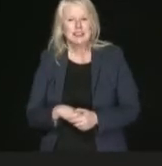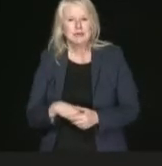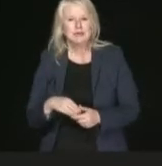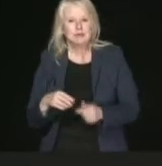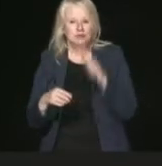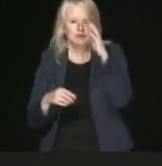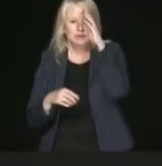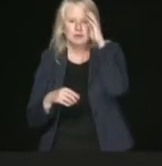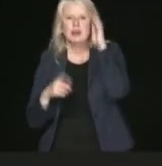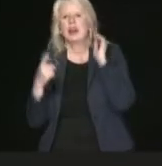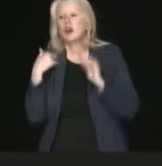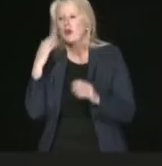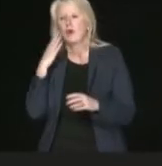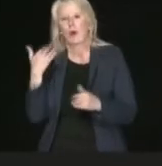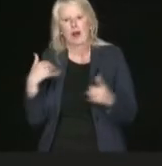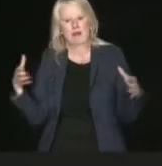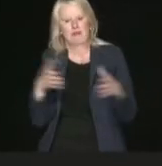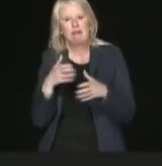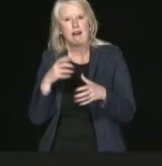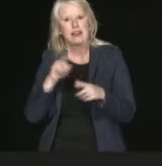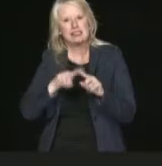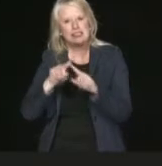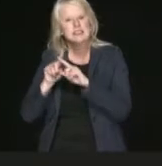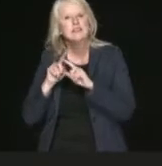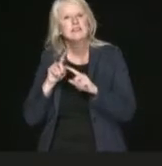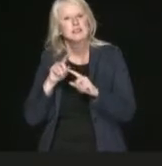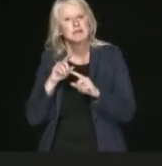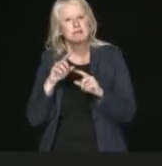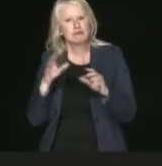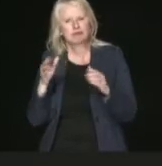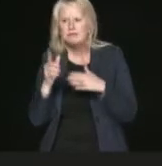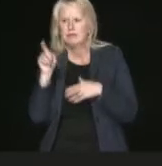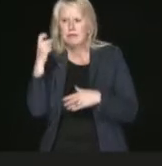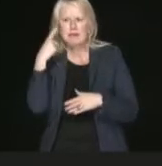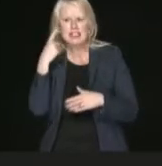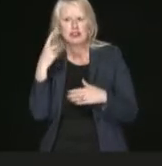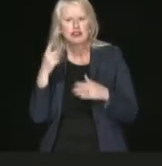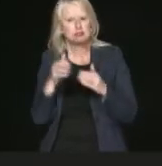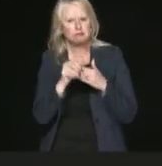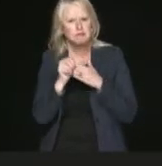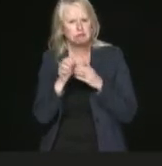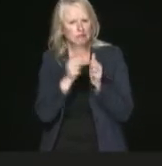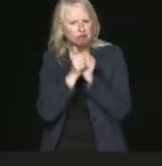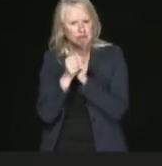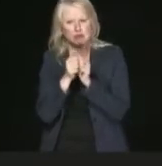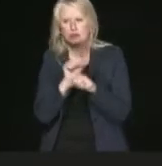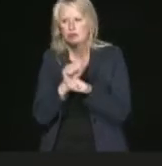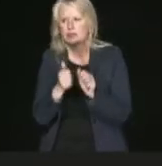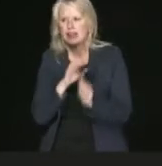ministers are meeting today, as you know, and I'm just wondering what Canada's plan is for